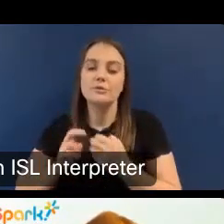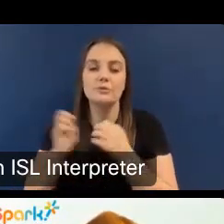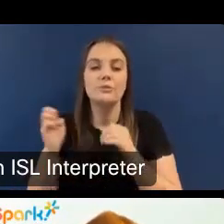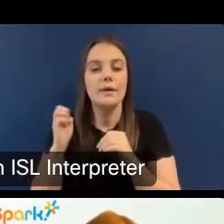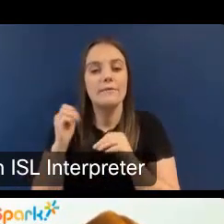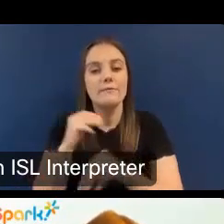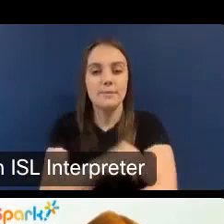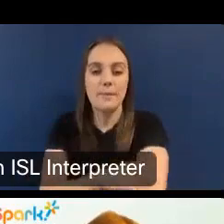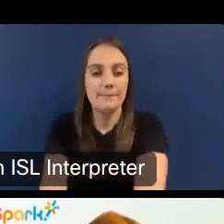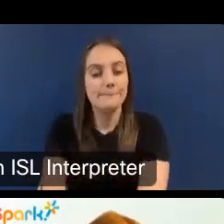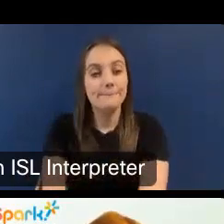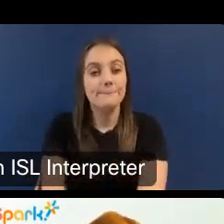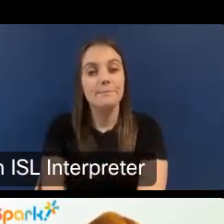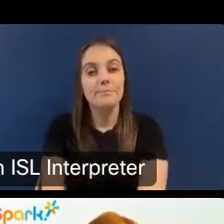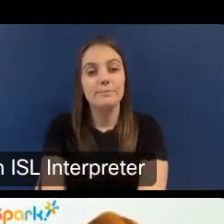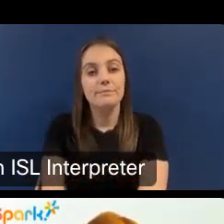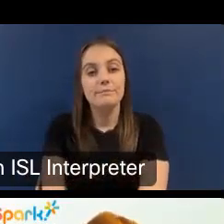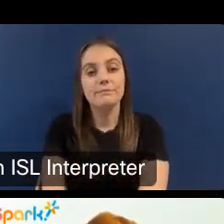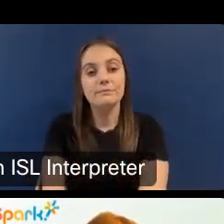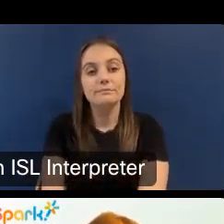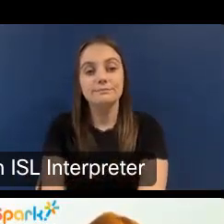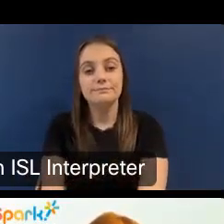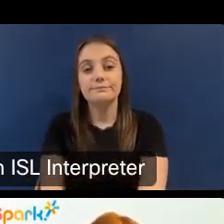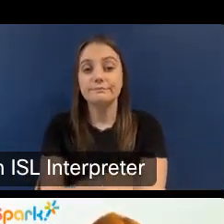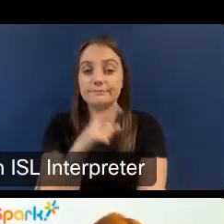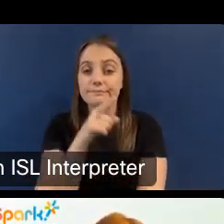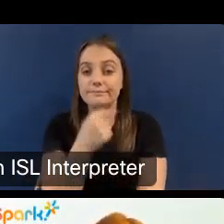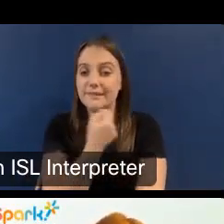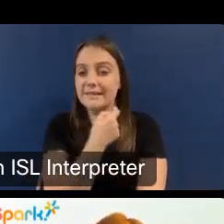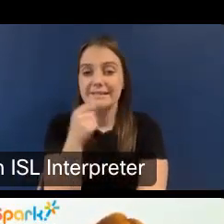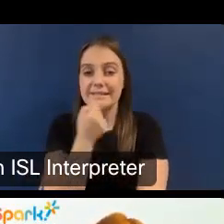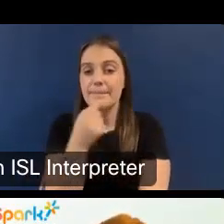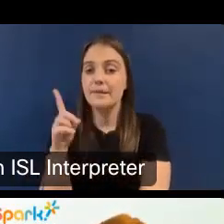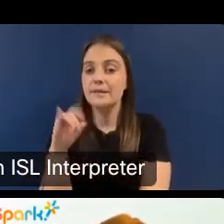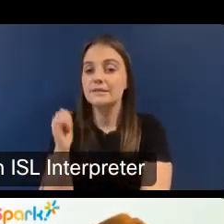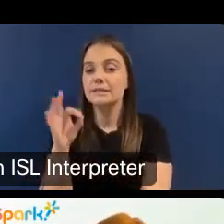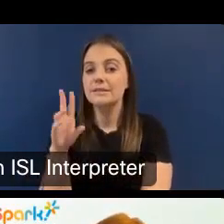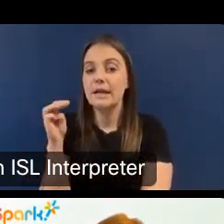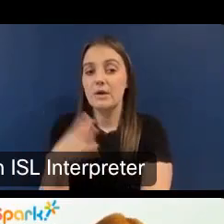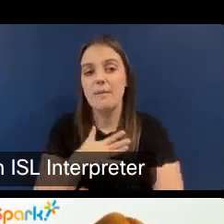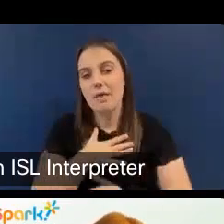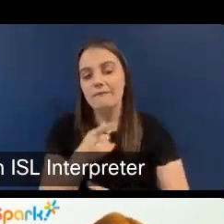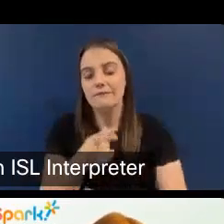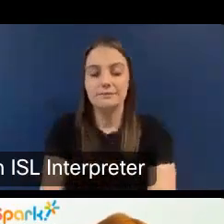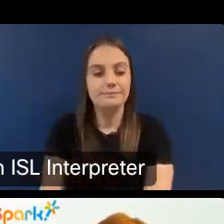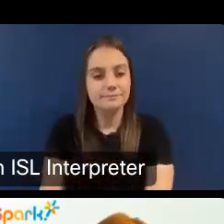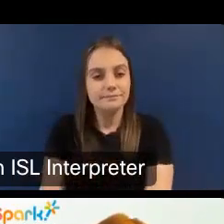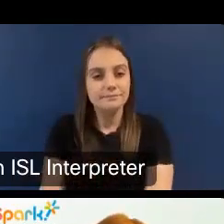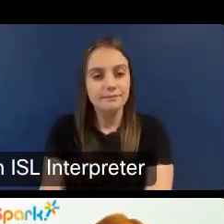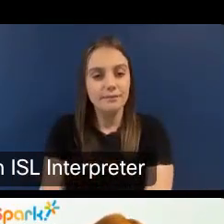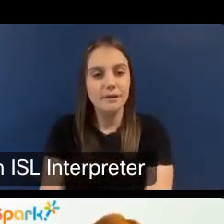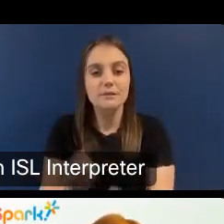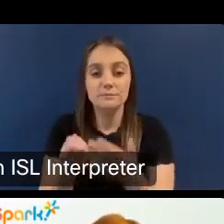move on to the next slide. And this is kind of a very simple diagram that I do love to use to exemplify